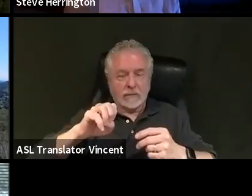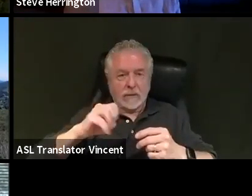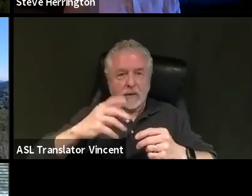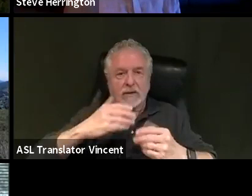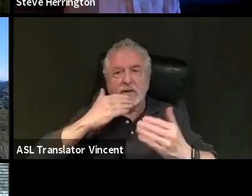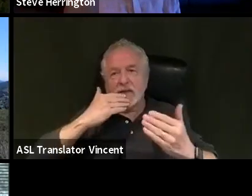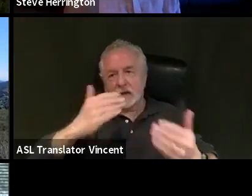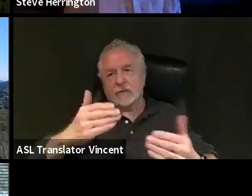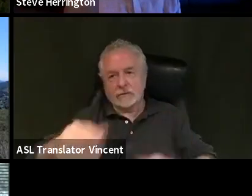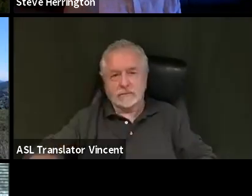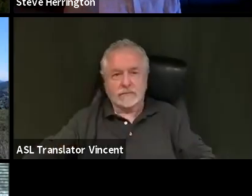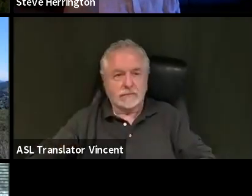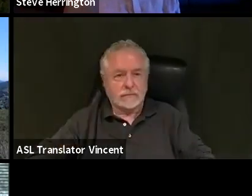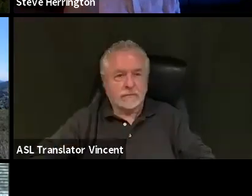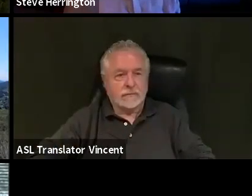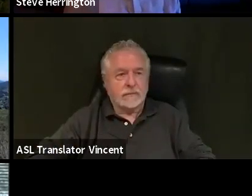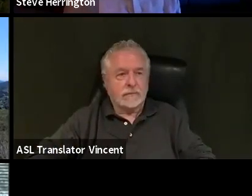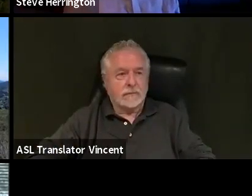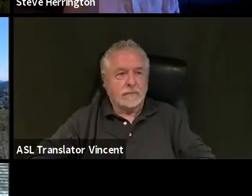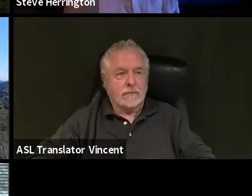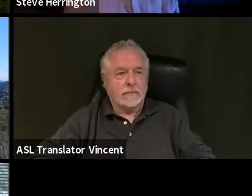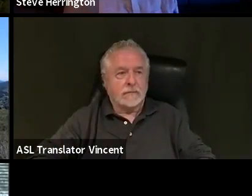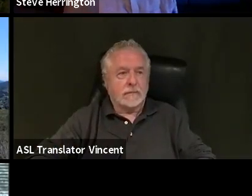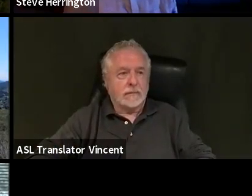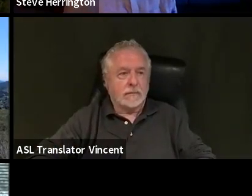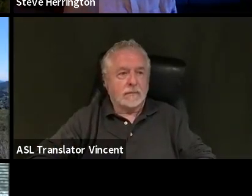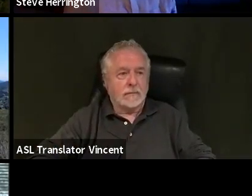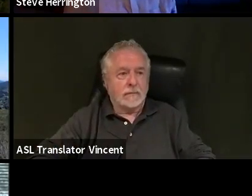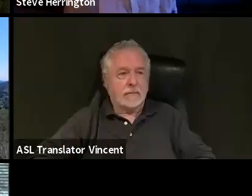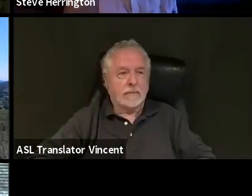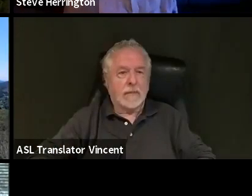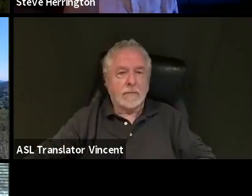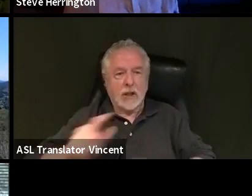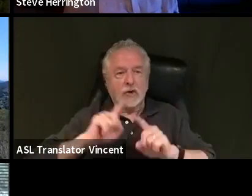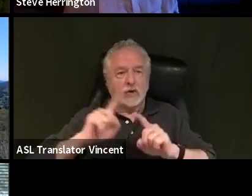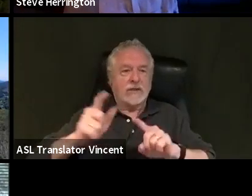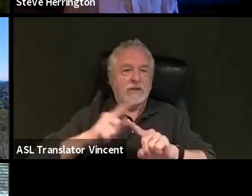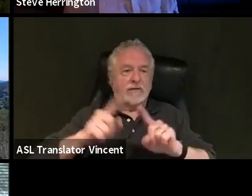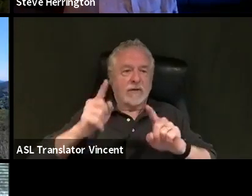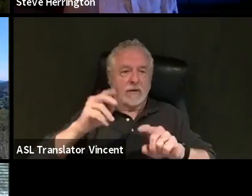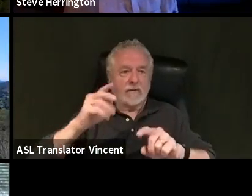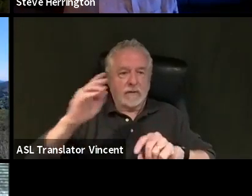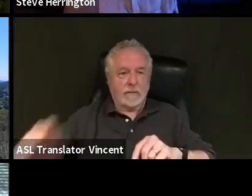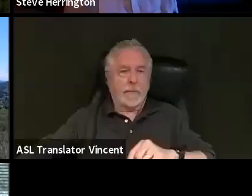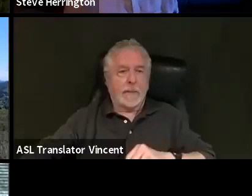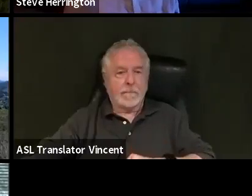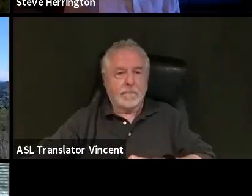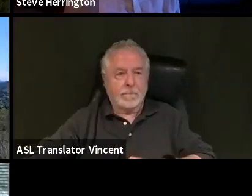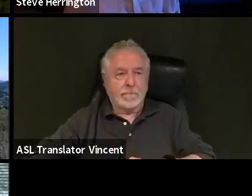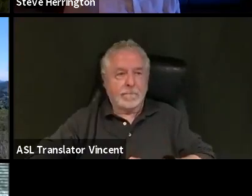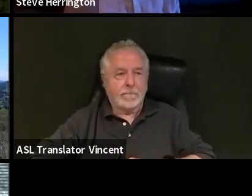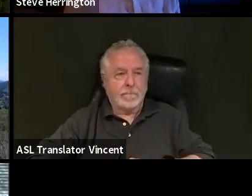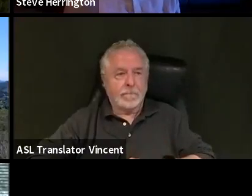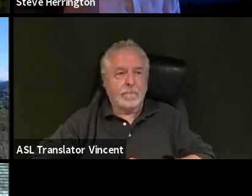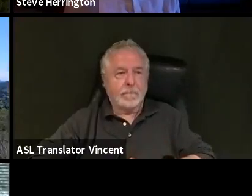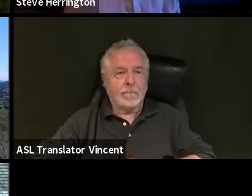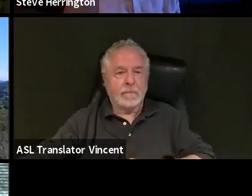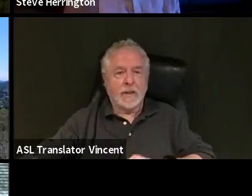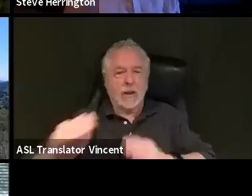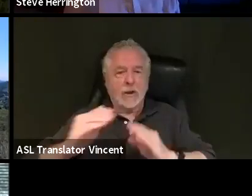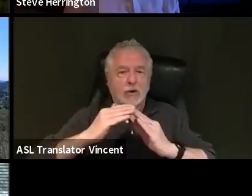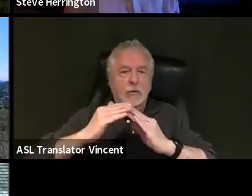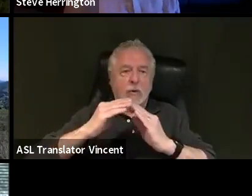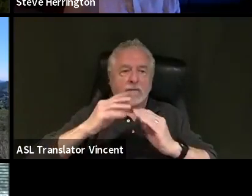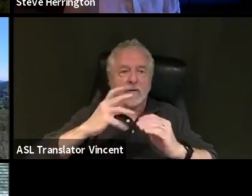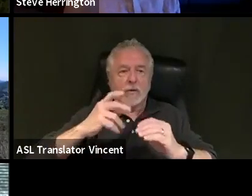want to say thank you. Just unbelievable, the work that you guys have done. It makes a huge difference. And from those of us in like just the greater health community,